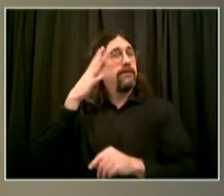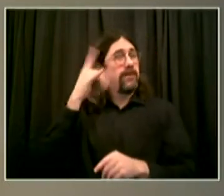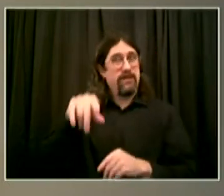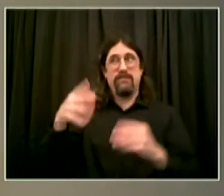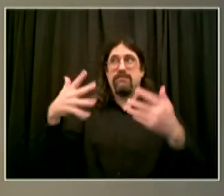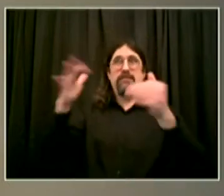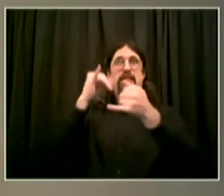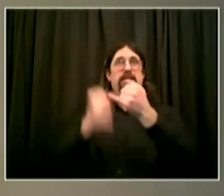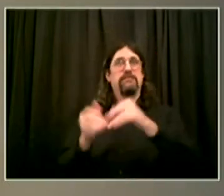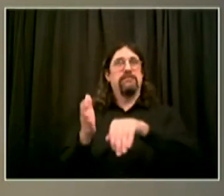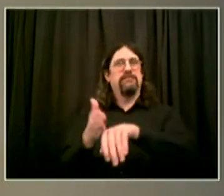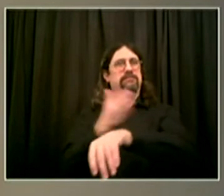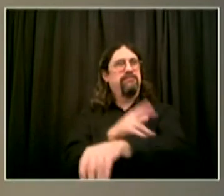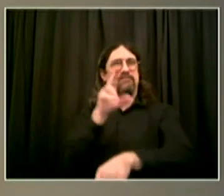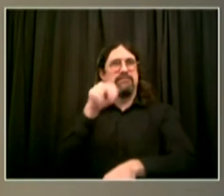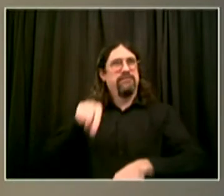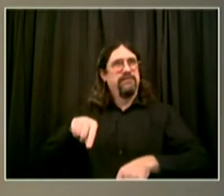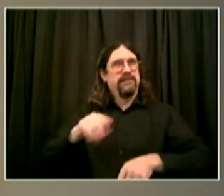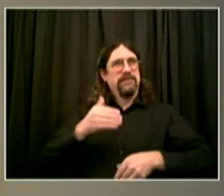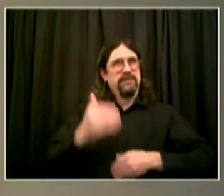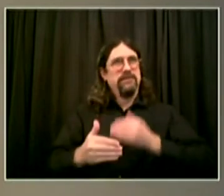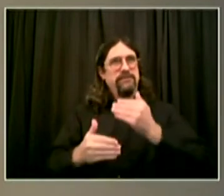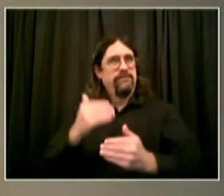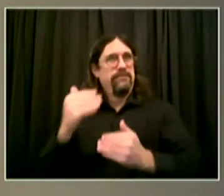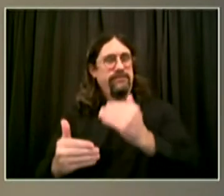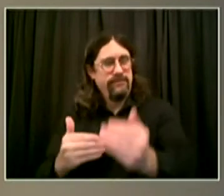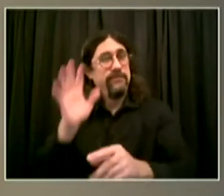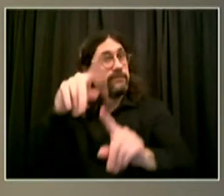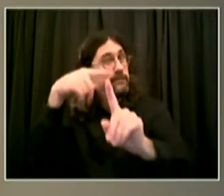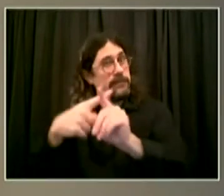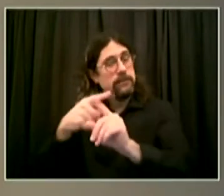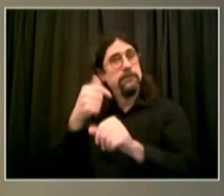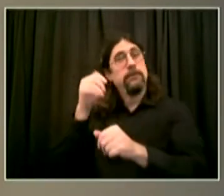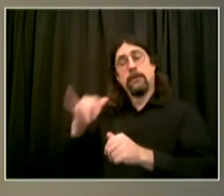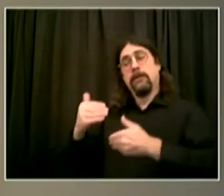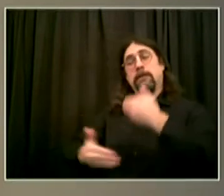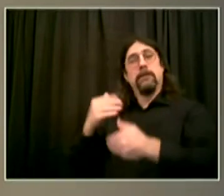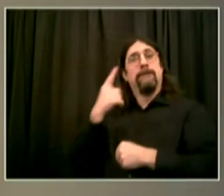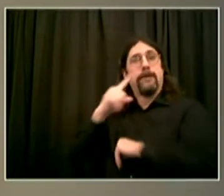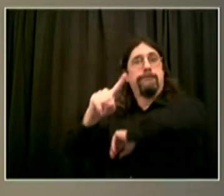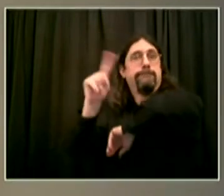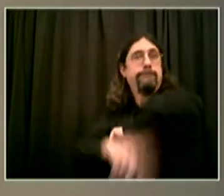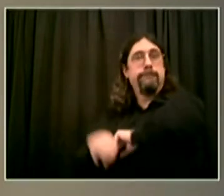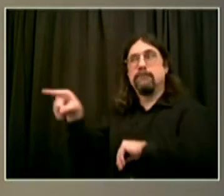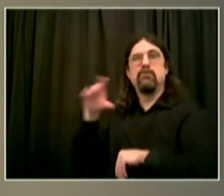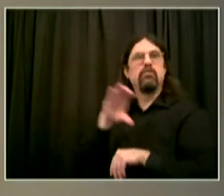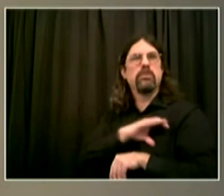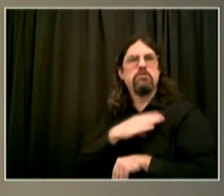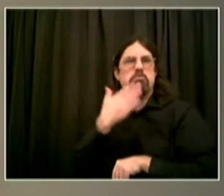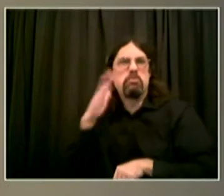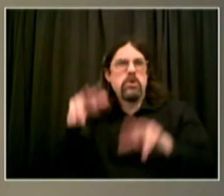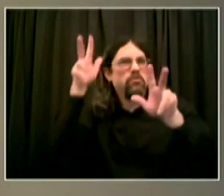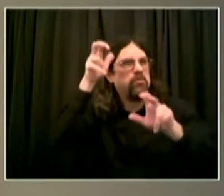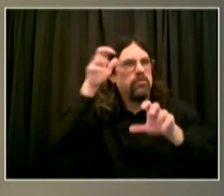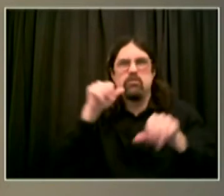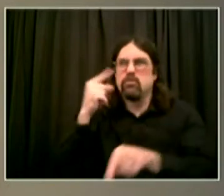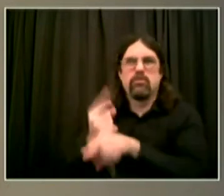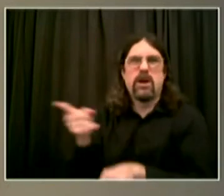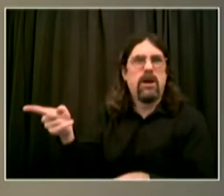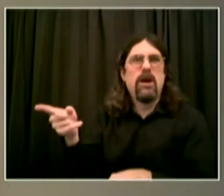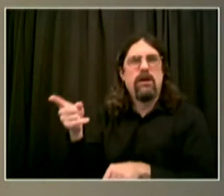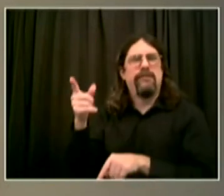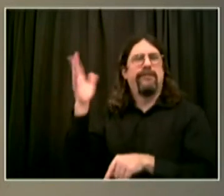significant steps forward. And you know that I and many other New Yorkers stand ready to work with you and Commissioner Shea and Borough President Adams